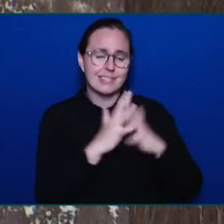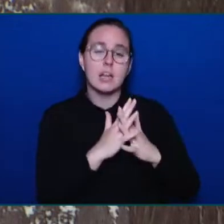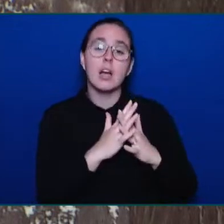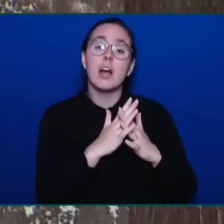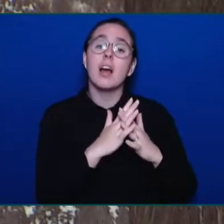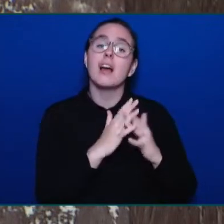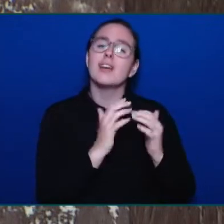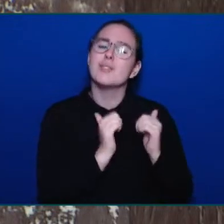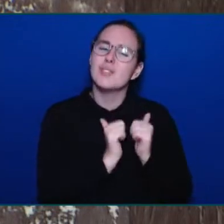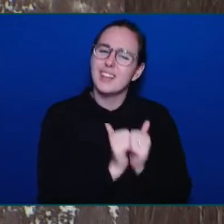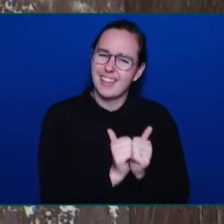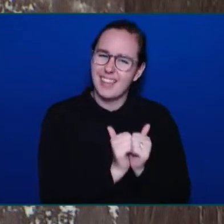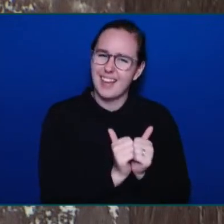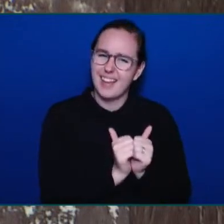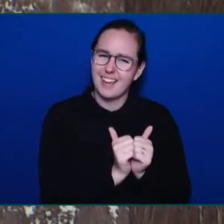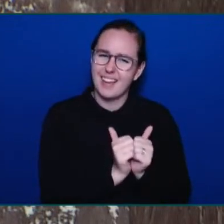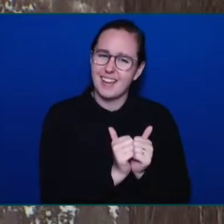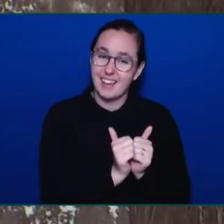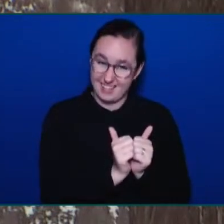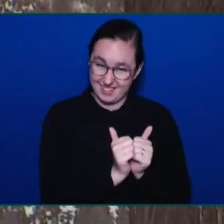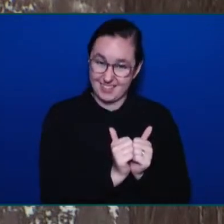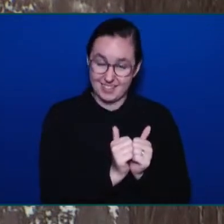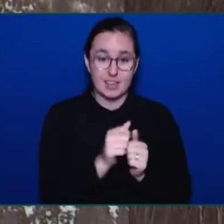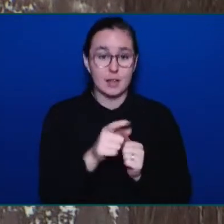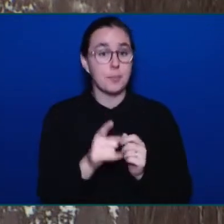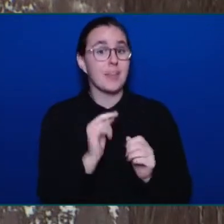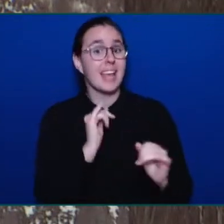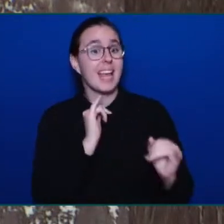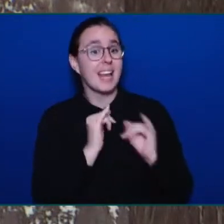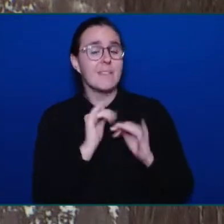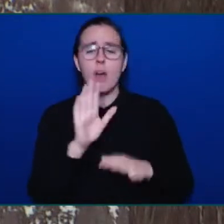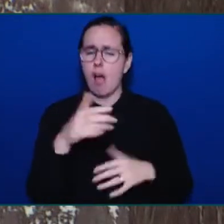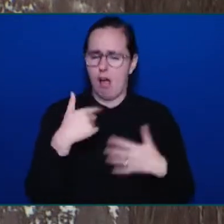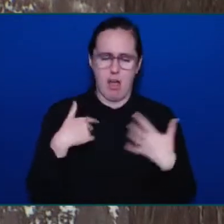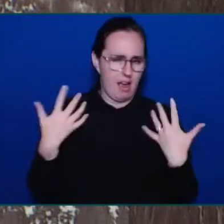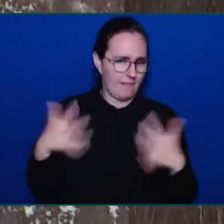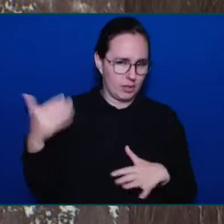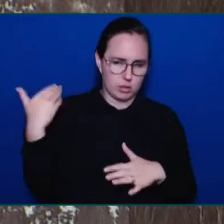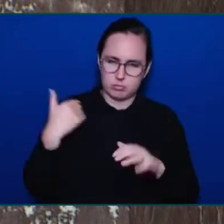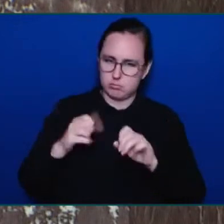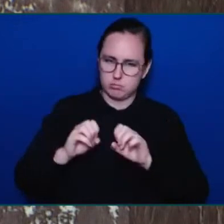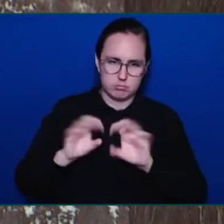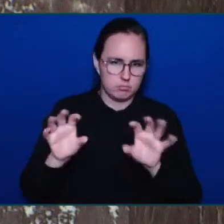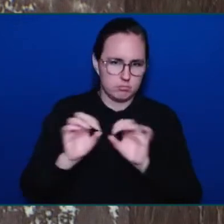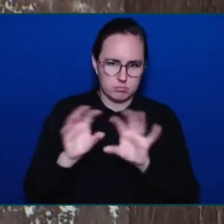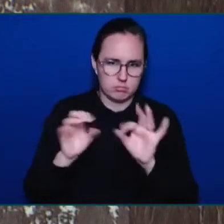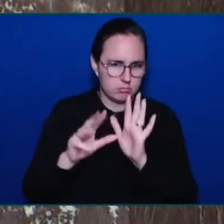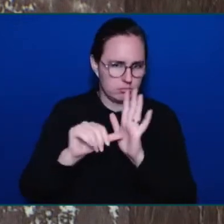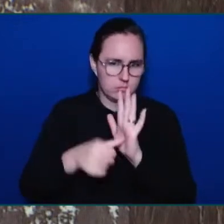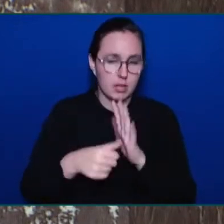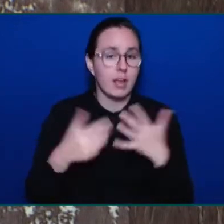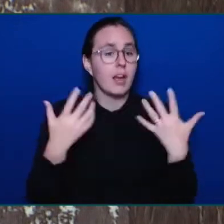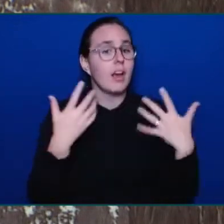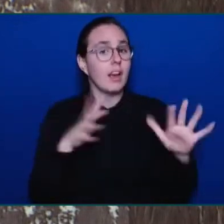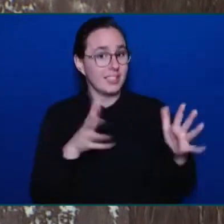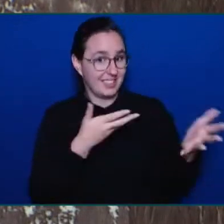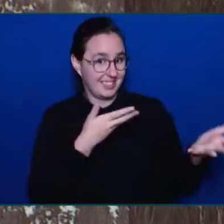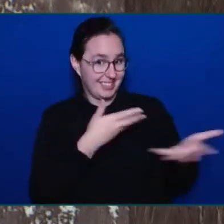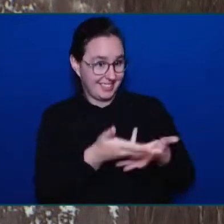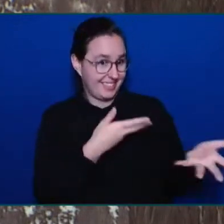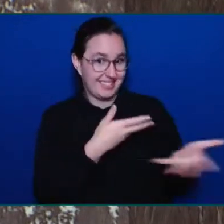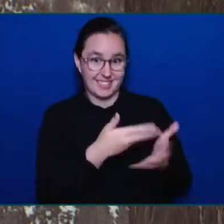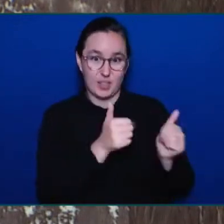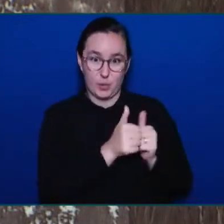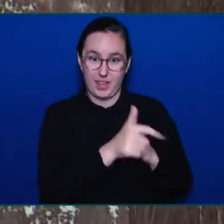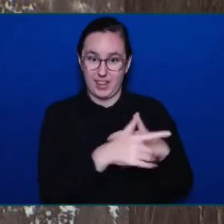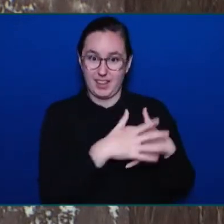clear to the member, to the reporter as well, that we are in conversations with the quick elimination. We're in conversations with them about